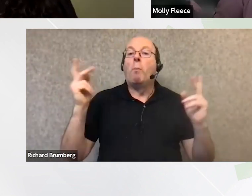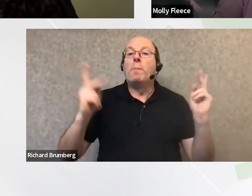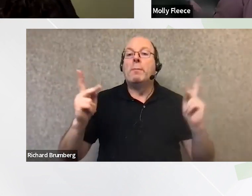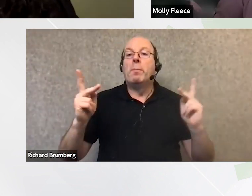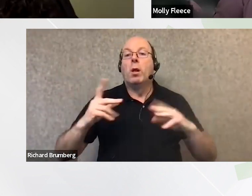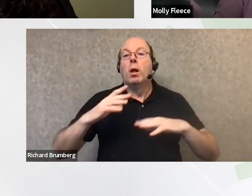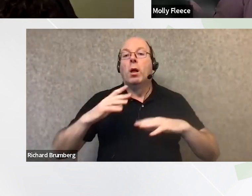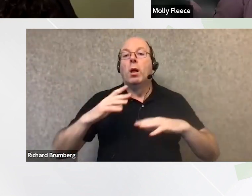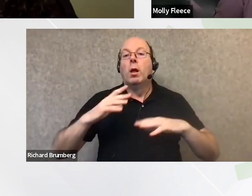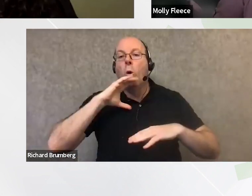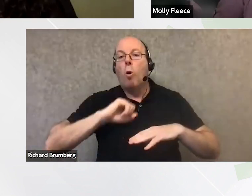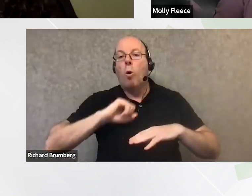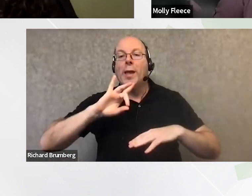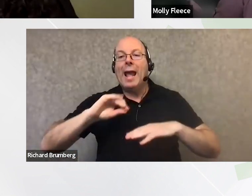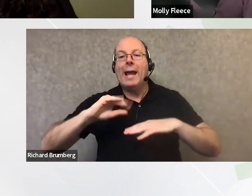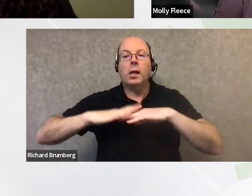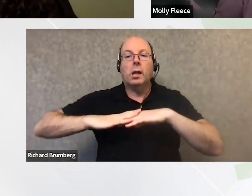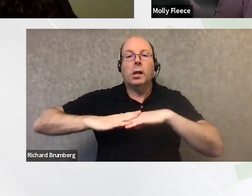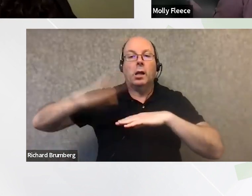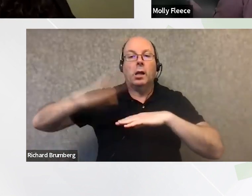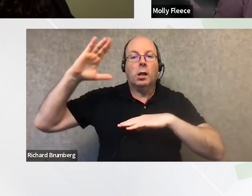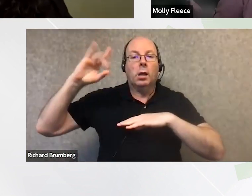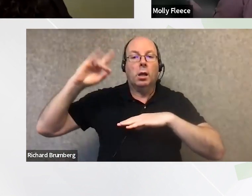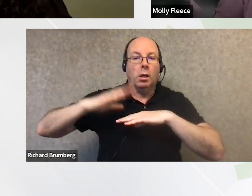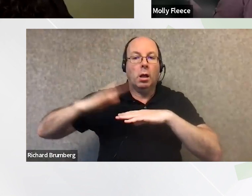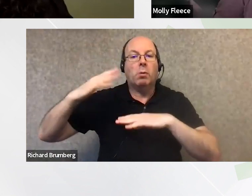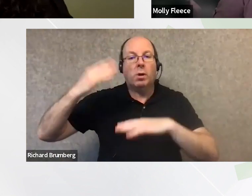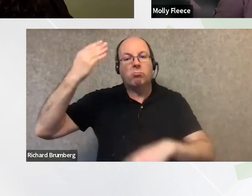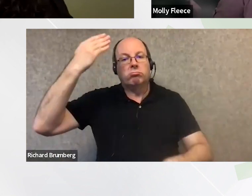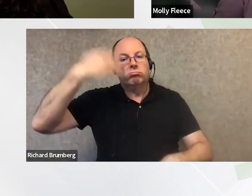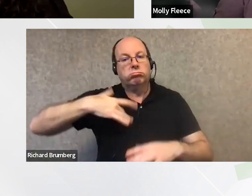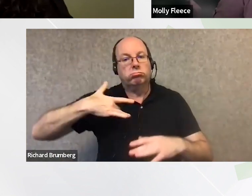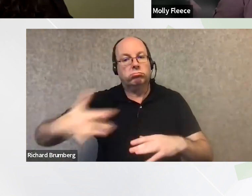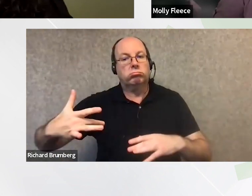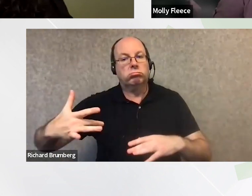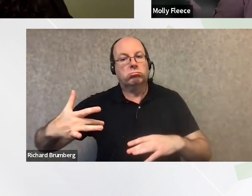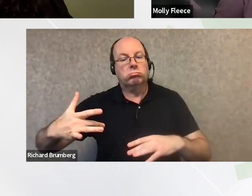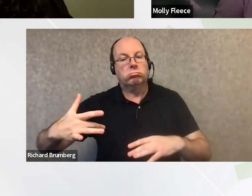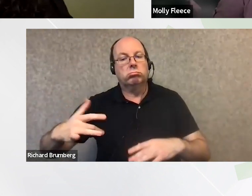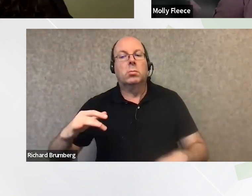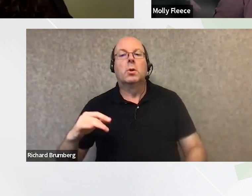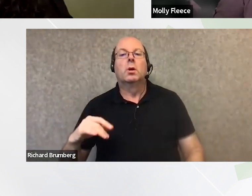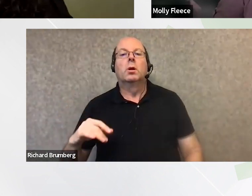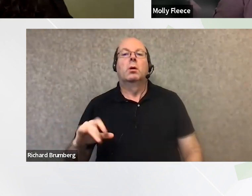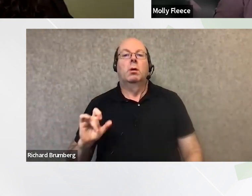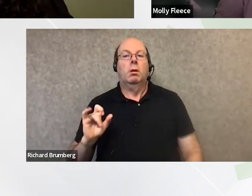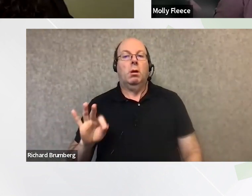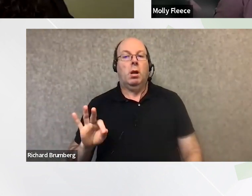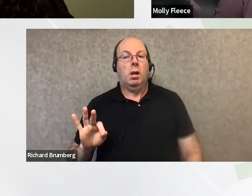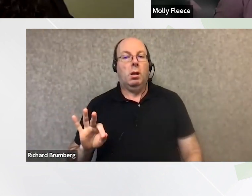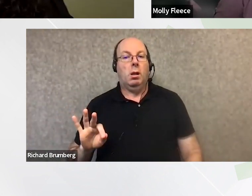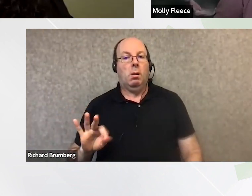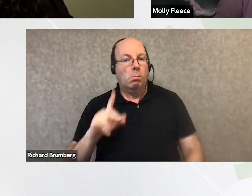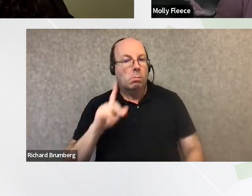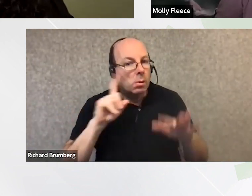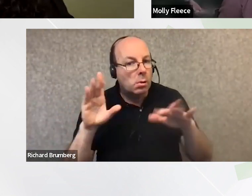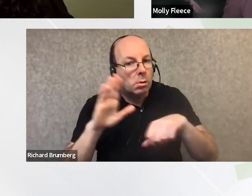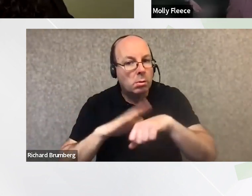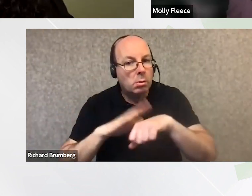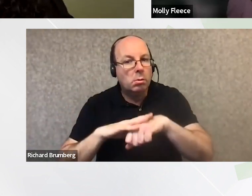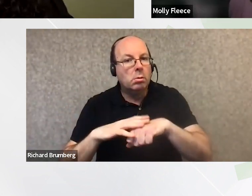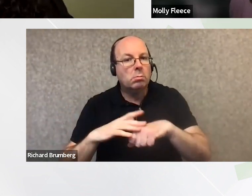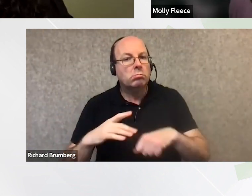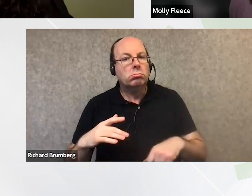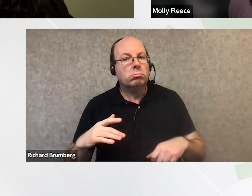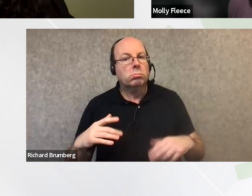and so it might be an artifact in the data. I think if there had been a big signal, we would be seeing a health alert come